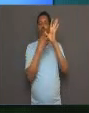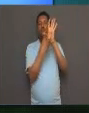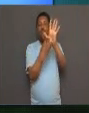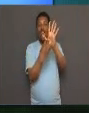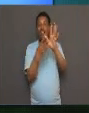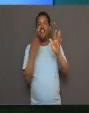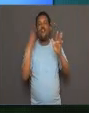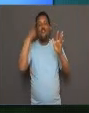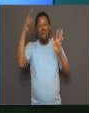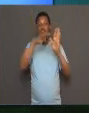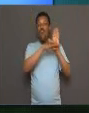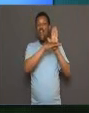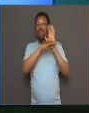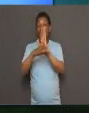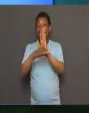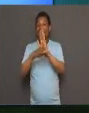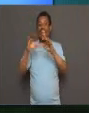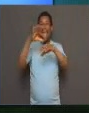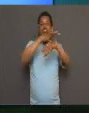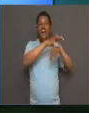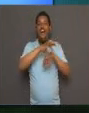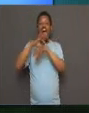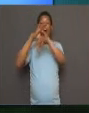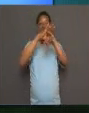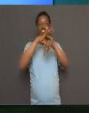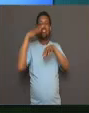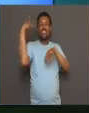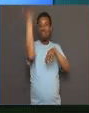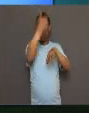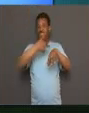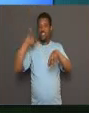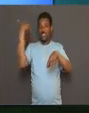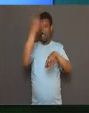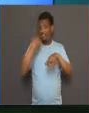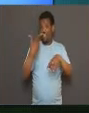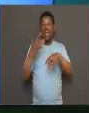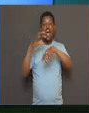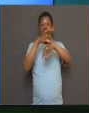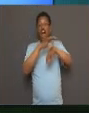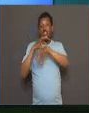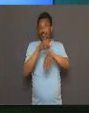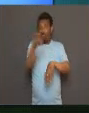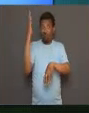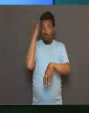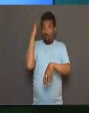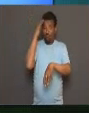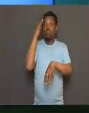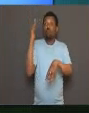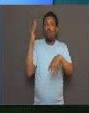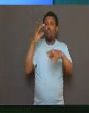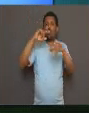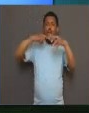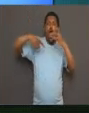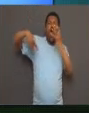for representing the Earth's surface. The Earth, as we know, is